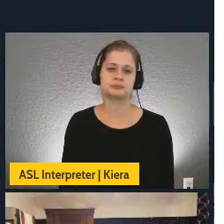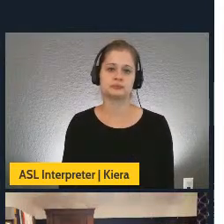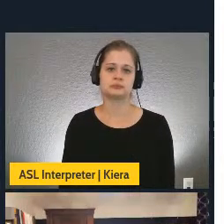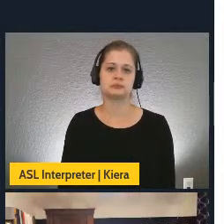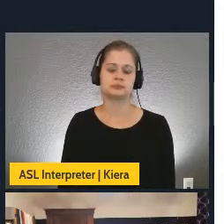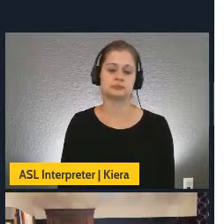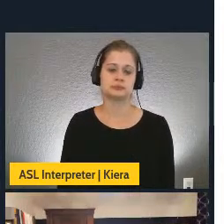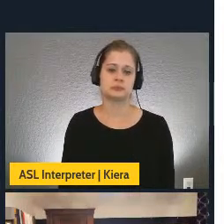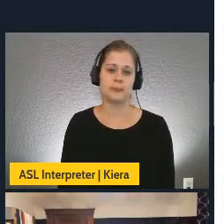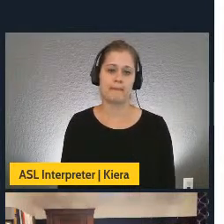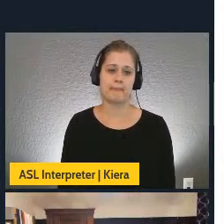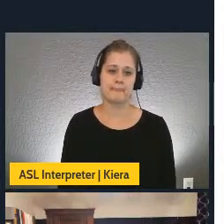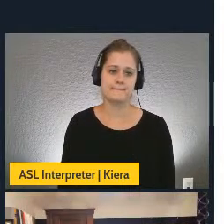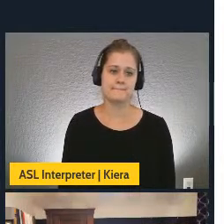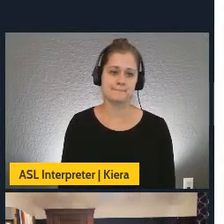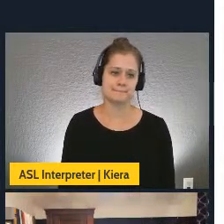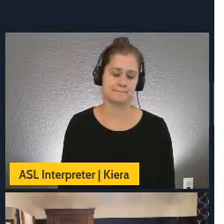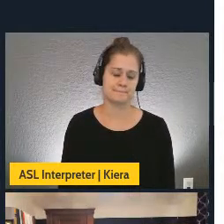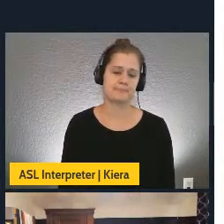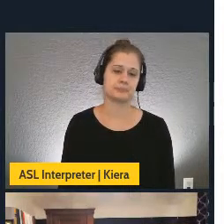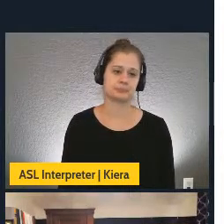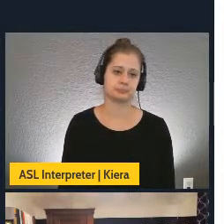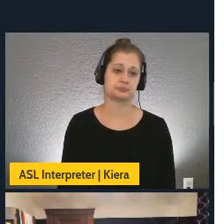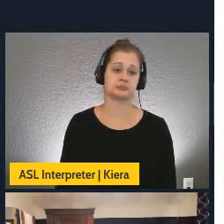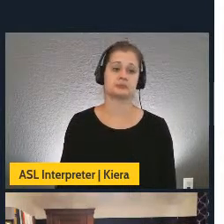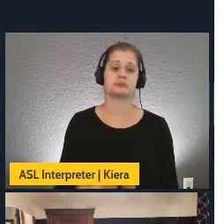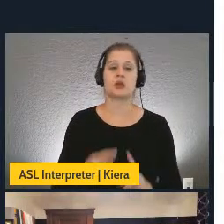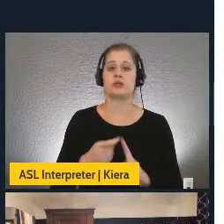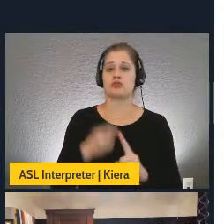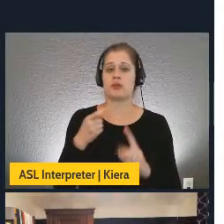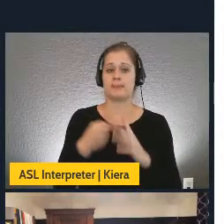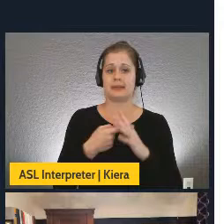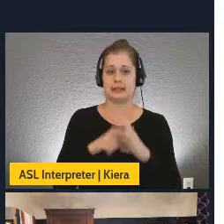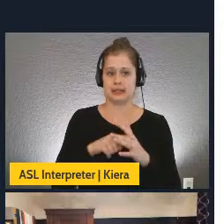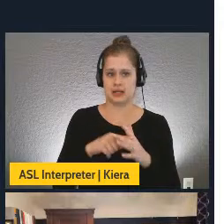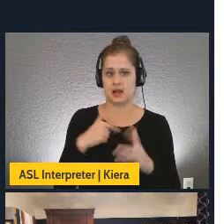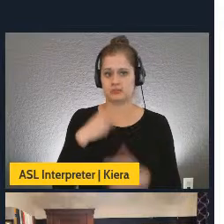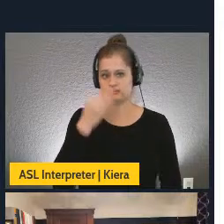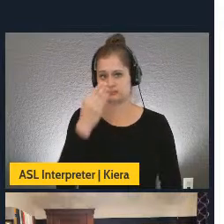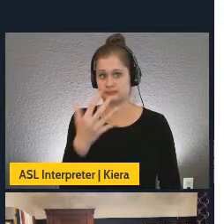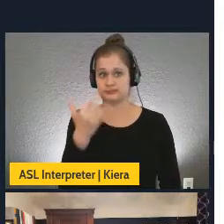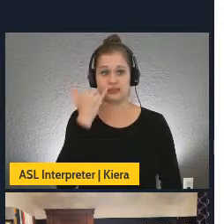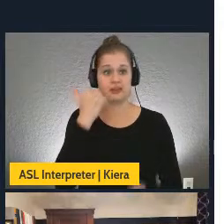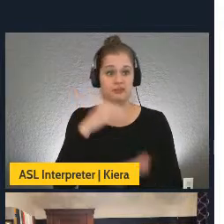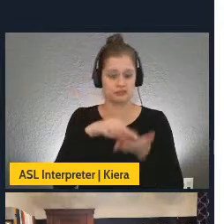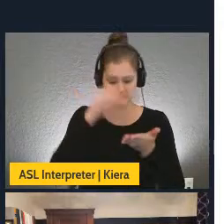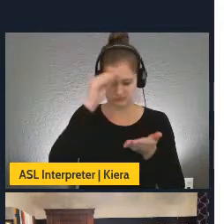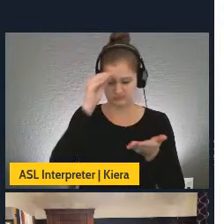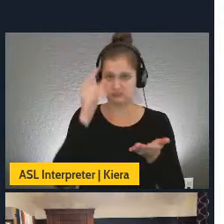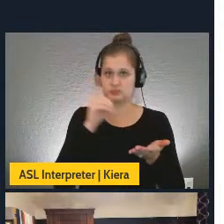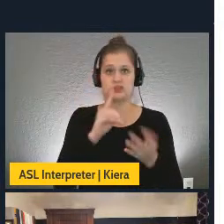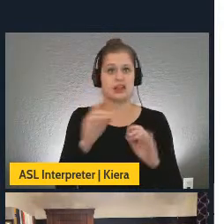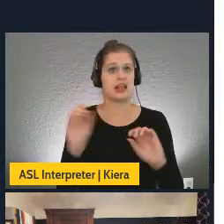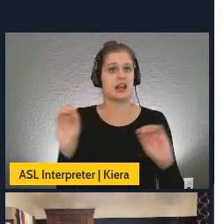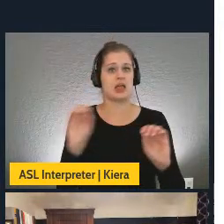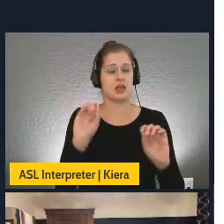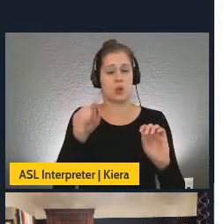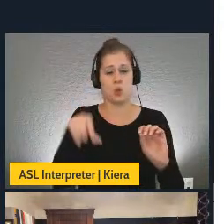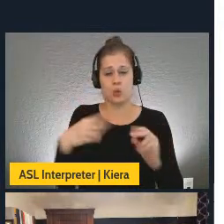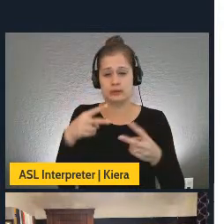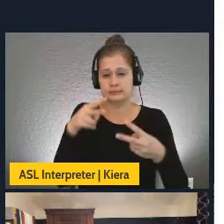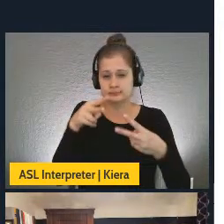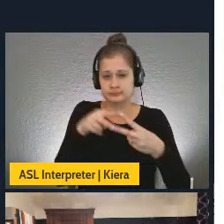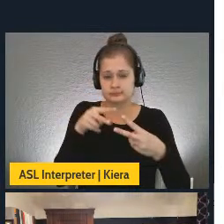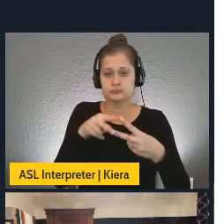So I want to just from the get-go call out, if you learn nothing else from what we talk about today, know